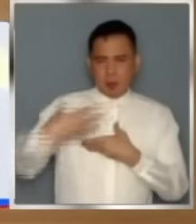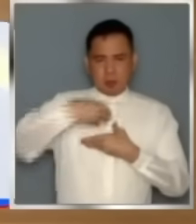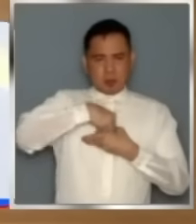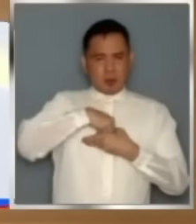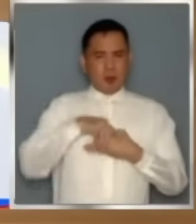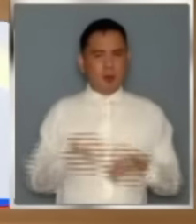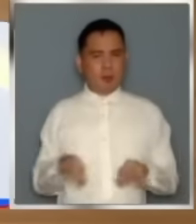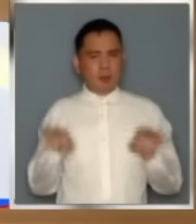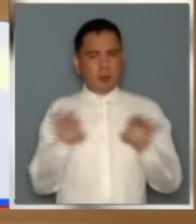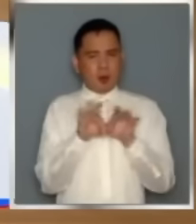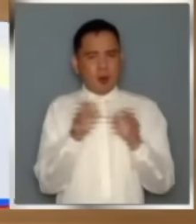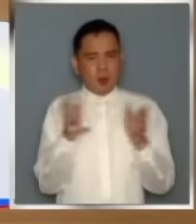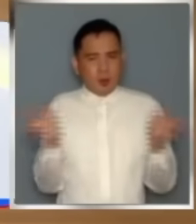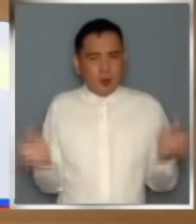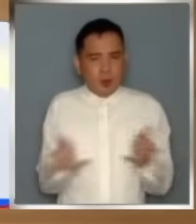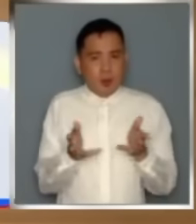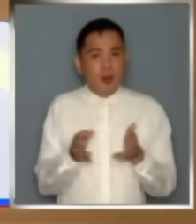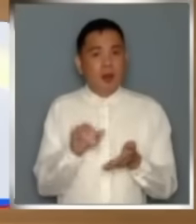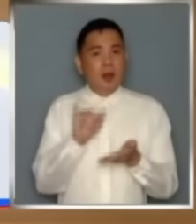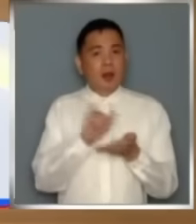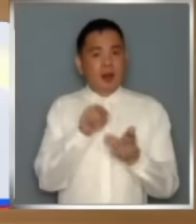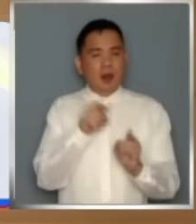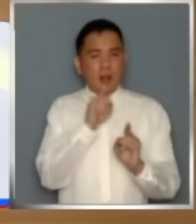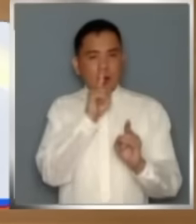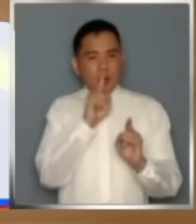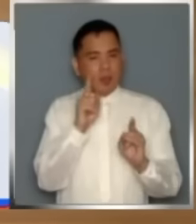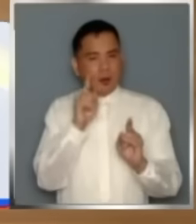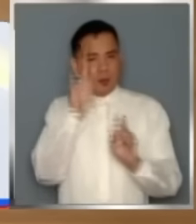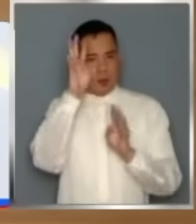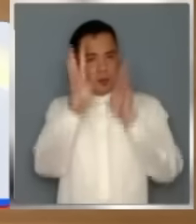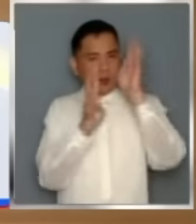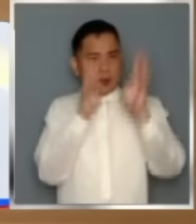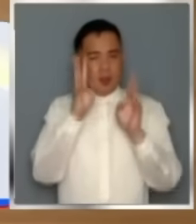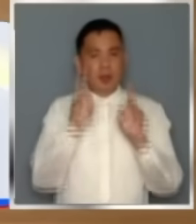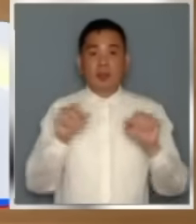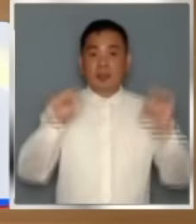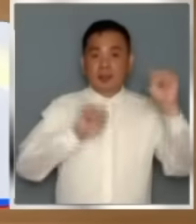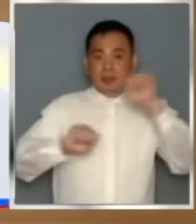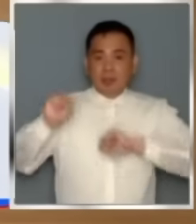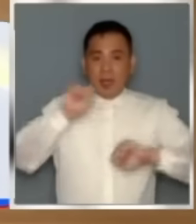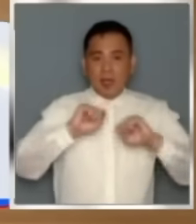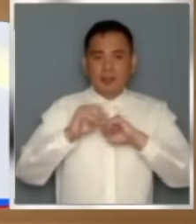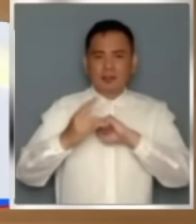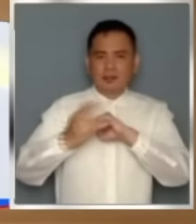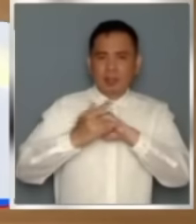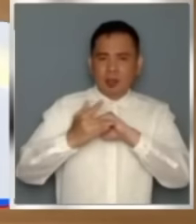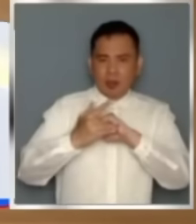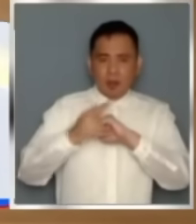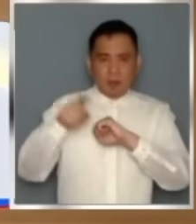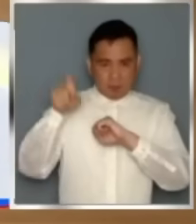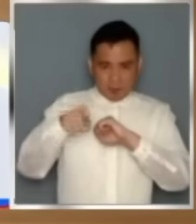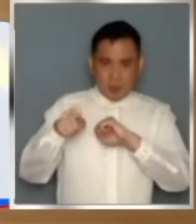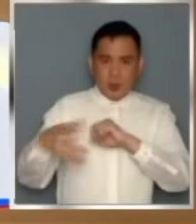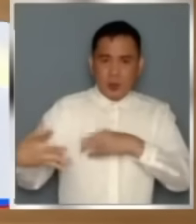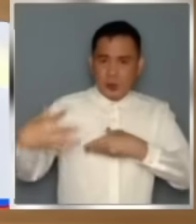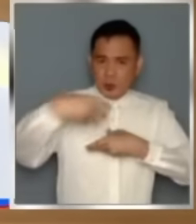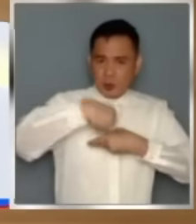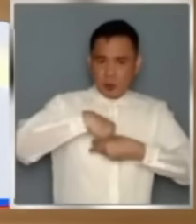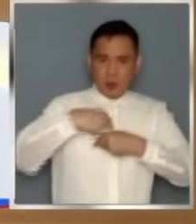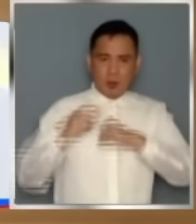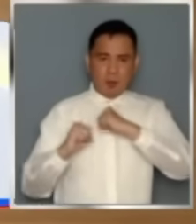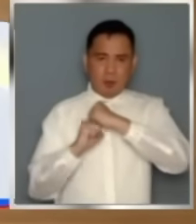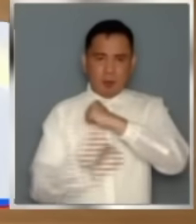is Filipinovation. Science and technology, especially R&D, will be at its foundation. The